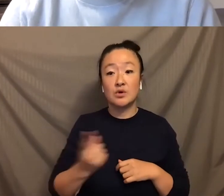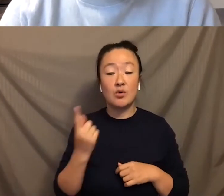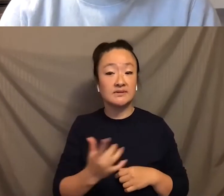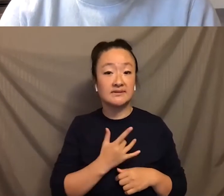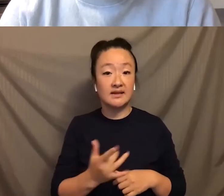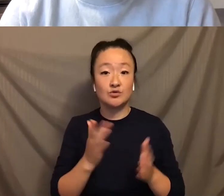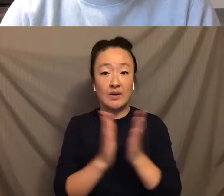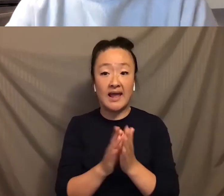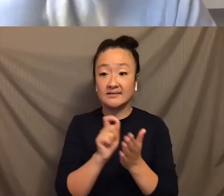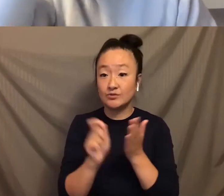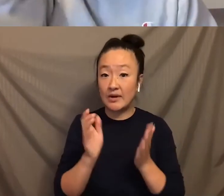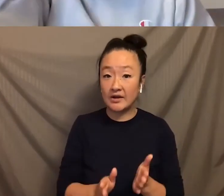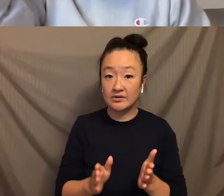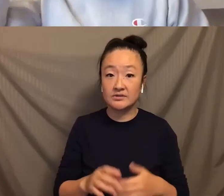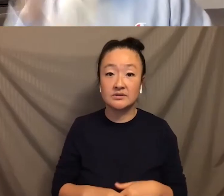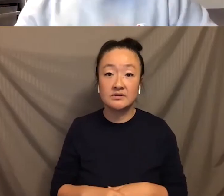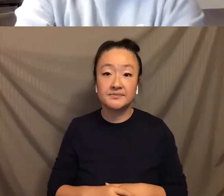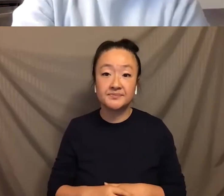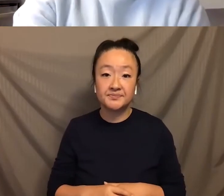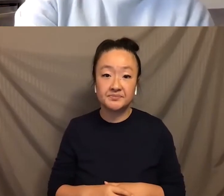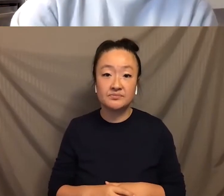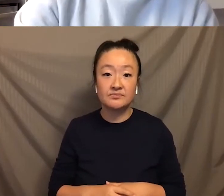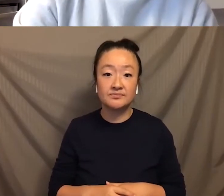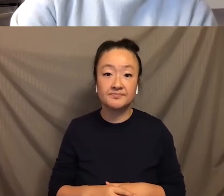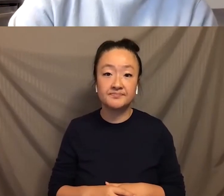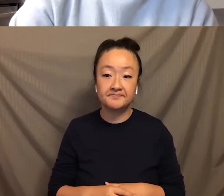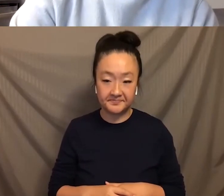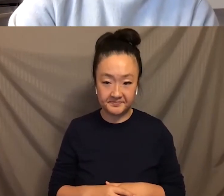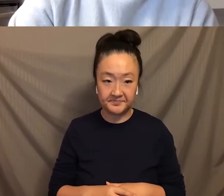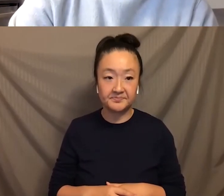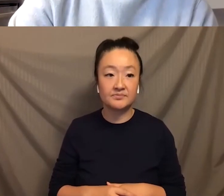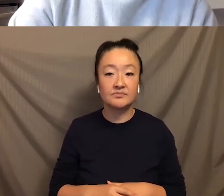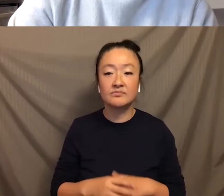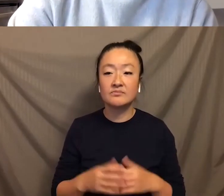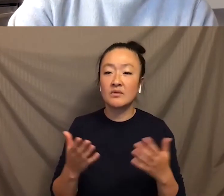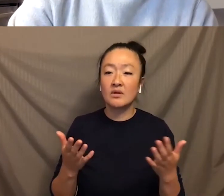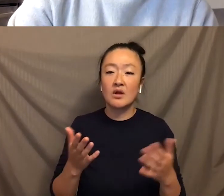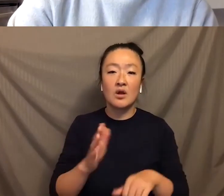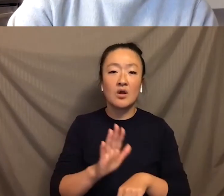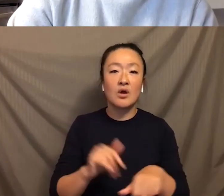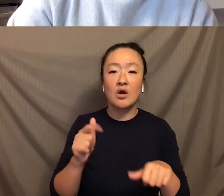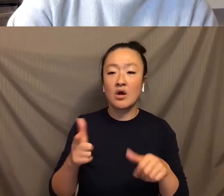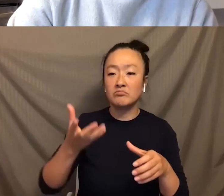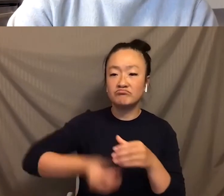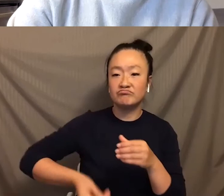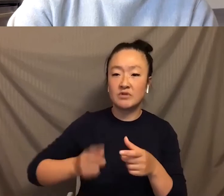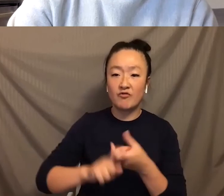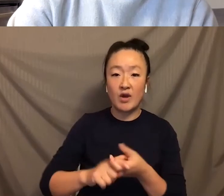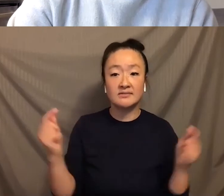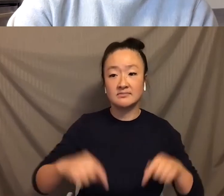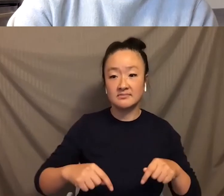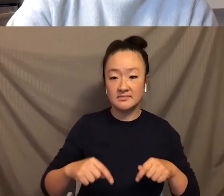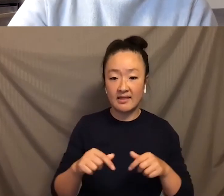our writers is just to sort of call absent friends into this space. I'd love to hear from you,